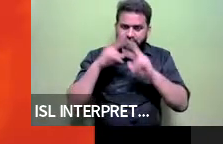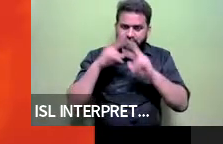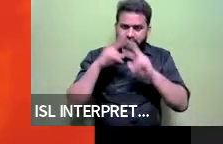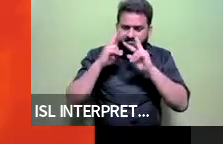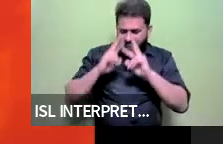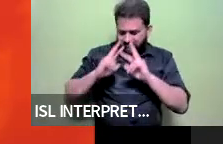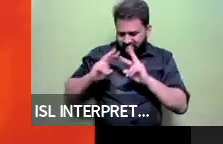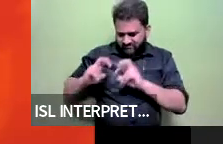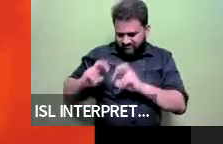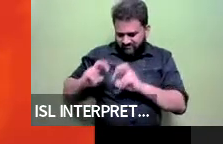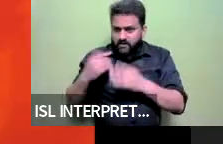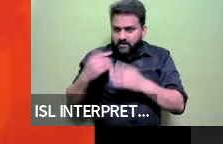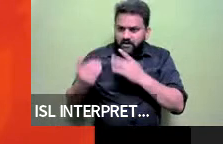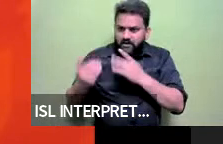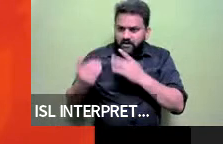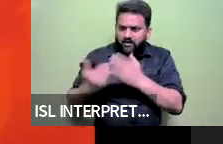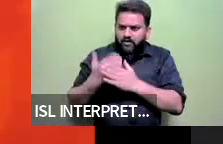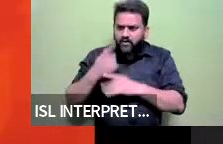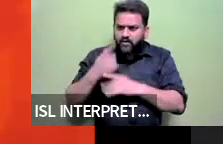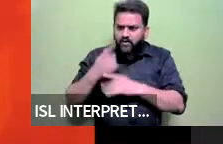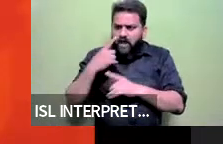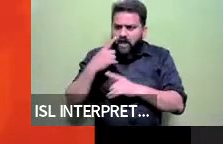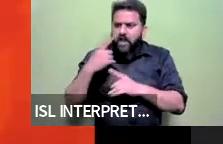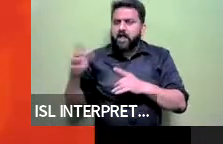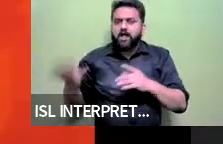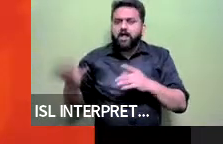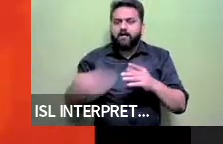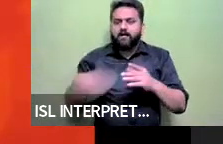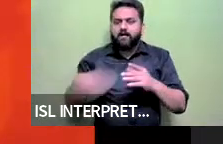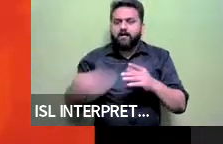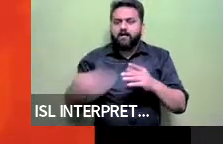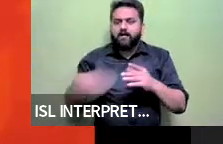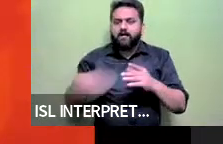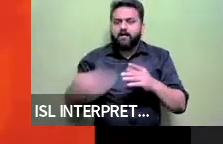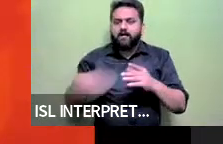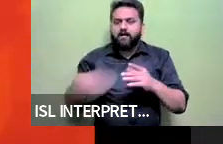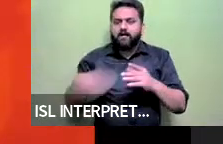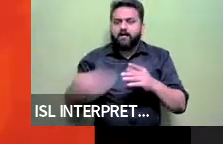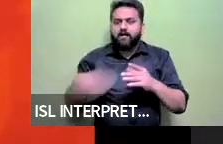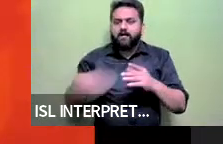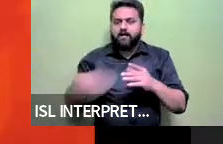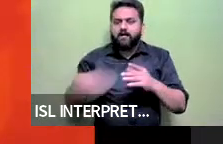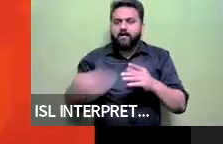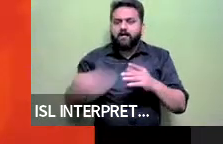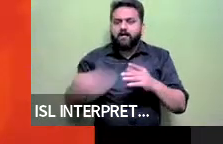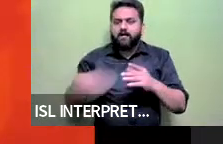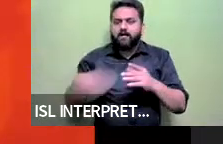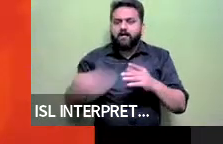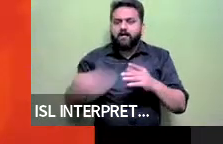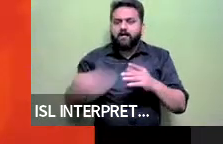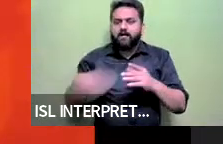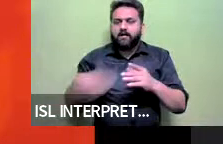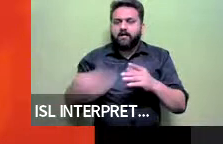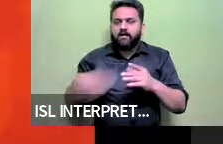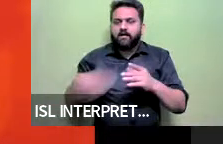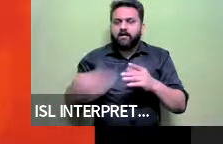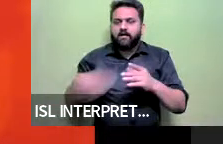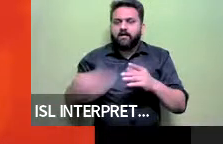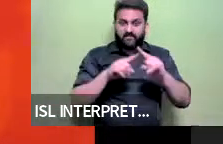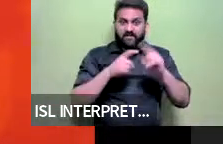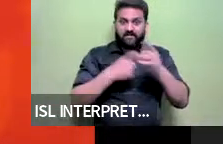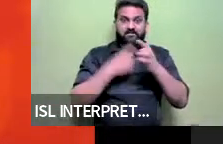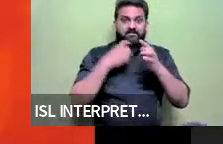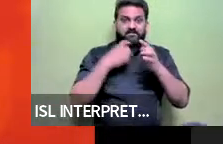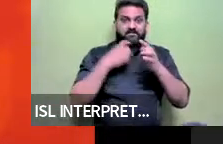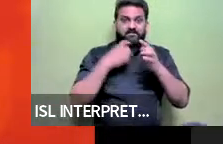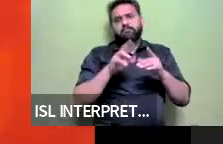the new cases, you should highlight that. It will impress the tribunal that your research is updated. And say, for example,